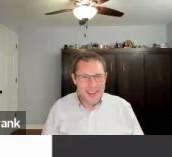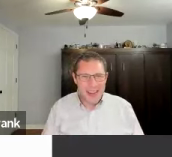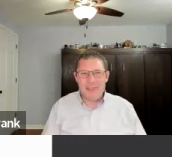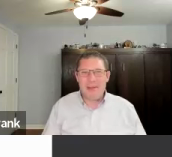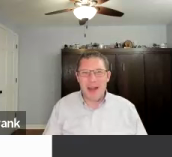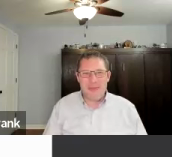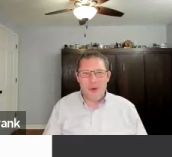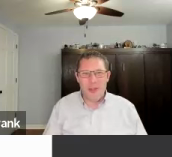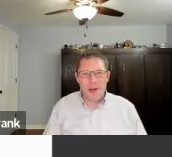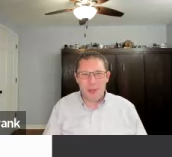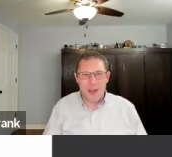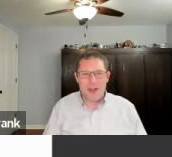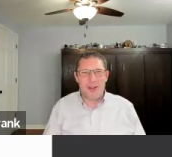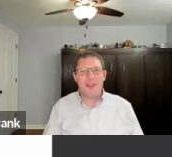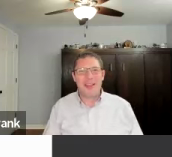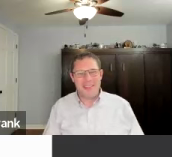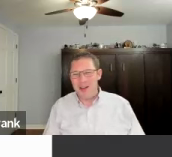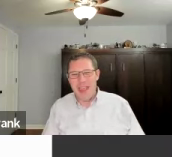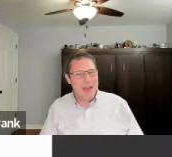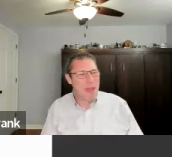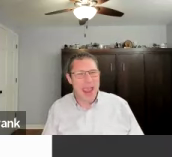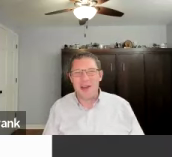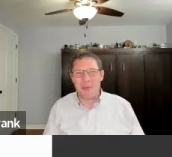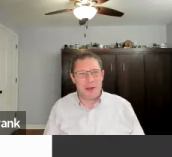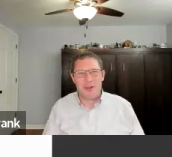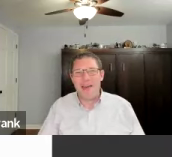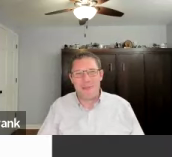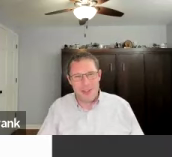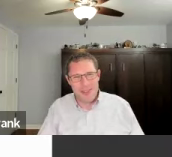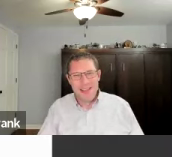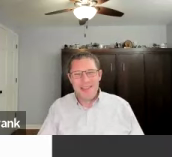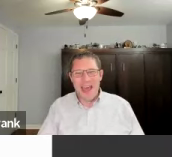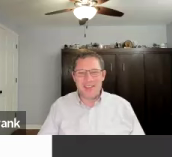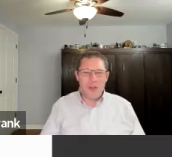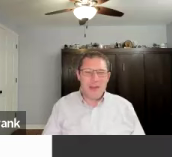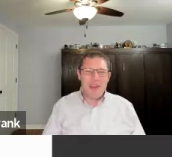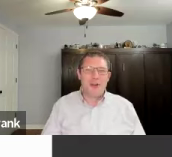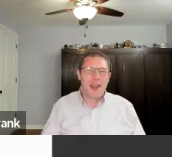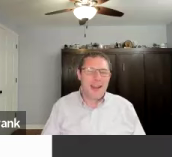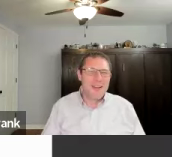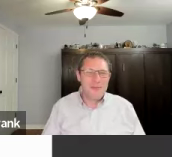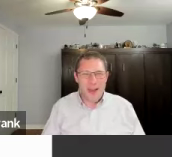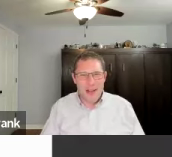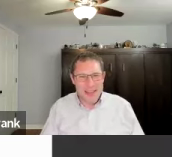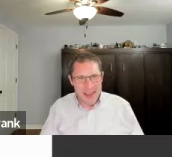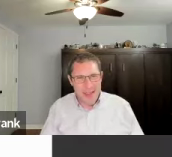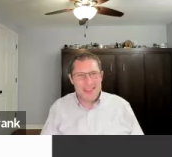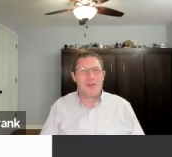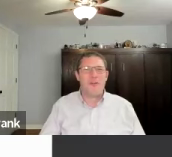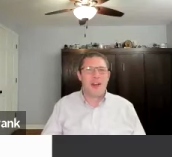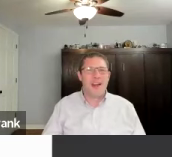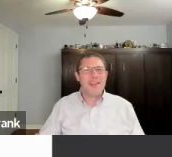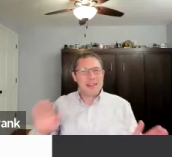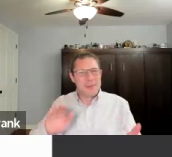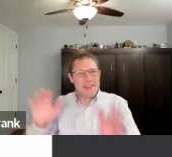to give them money for their political, campaign or political efforts. That is only to be during fundraising